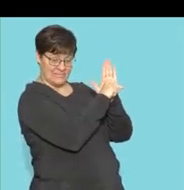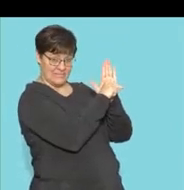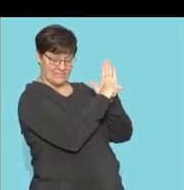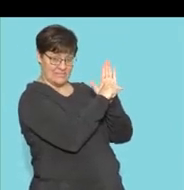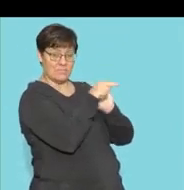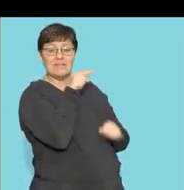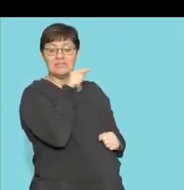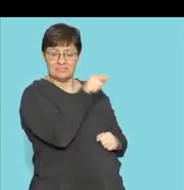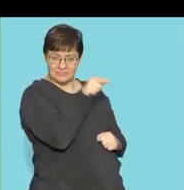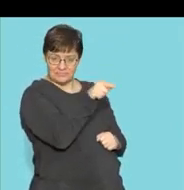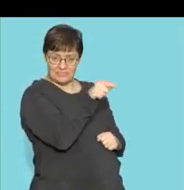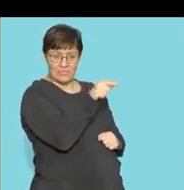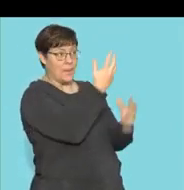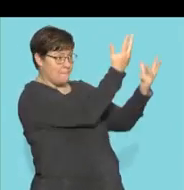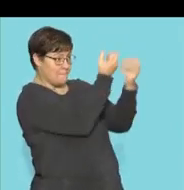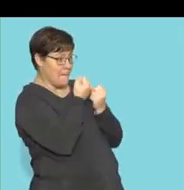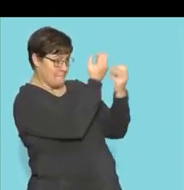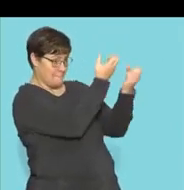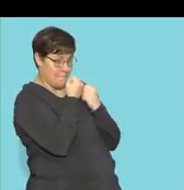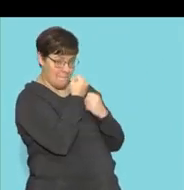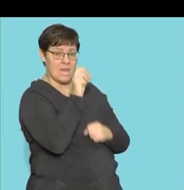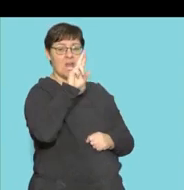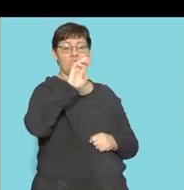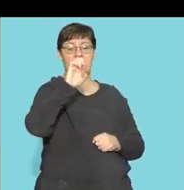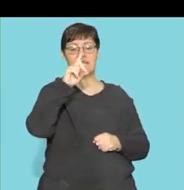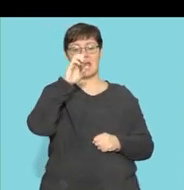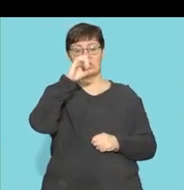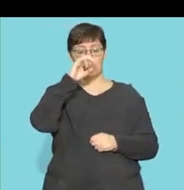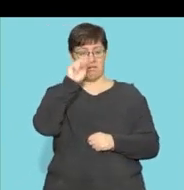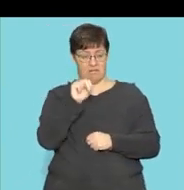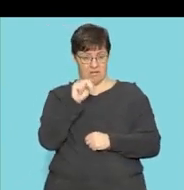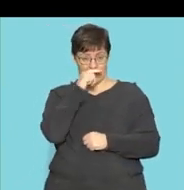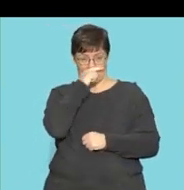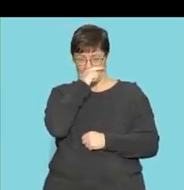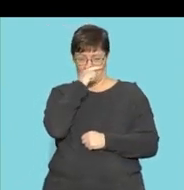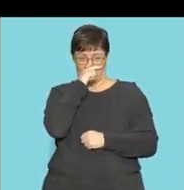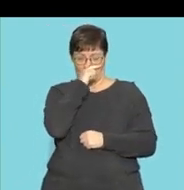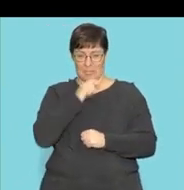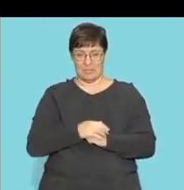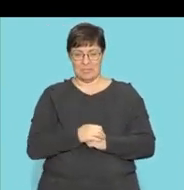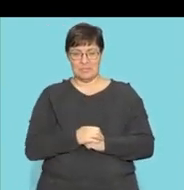that must be a gain of electrons is a reduction reaction.